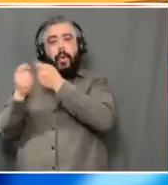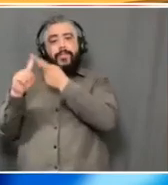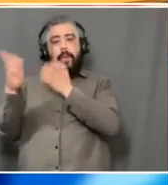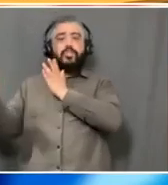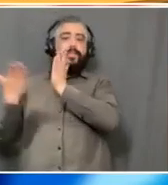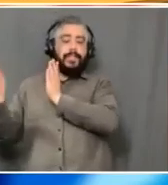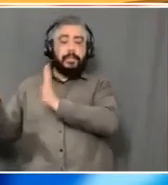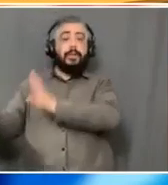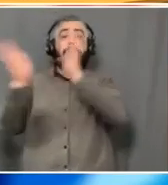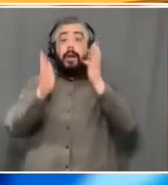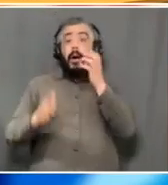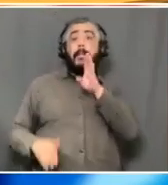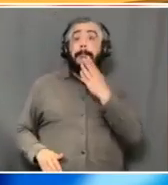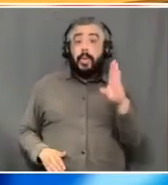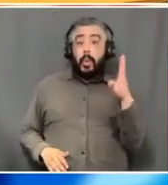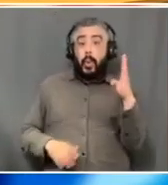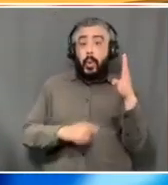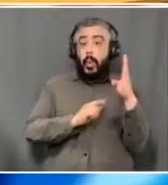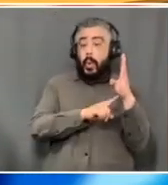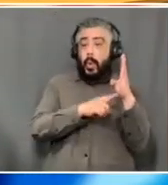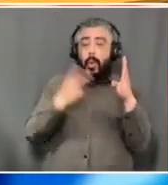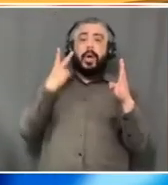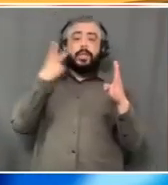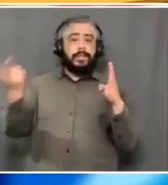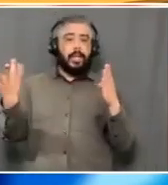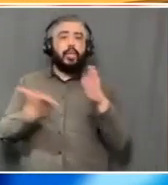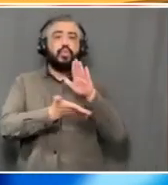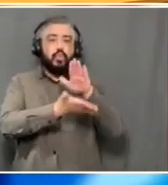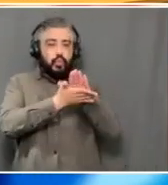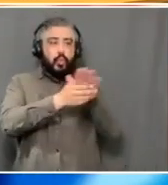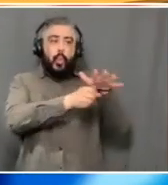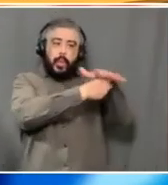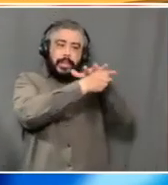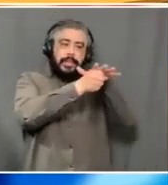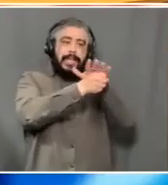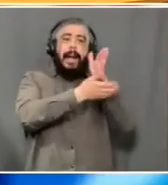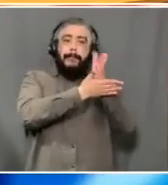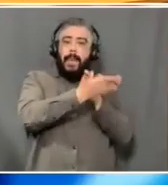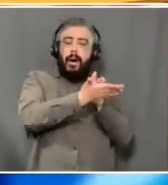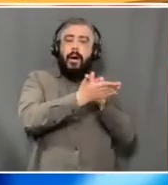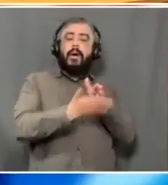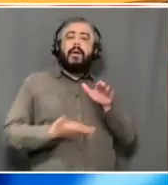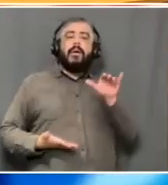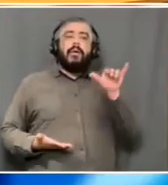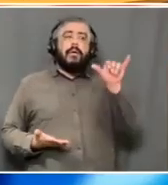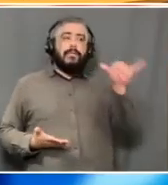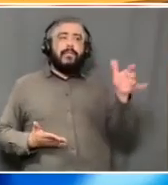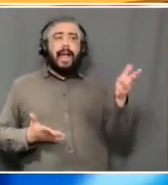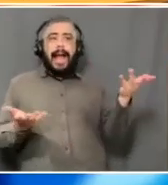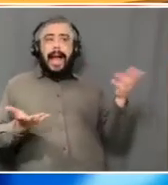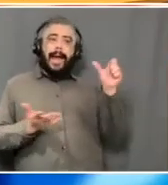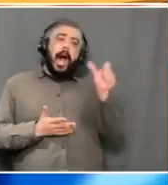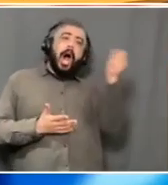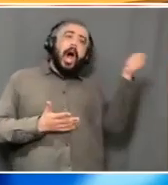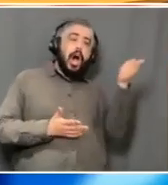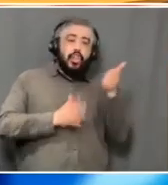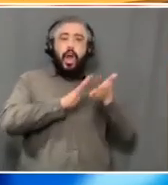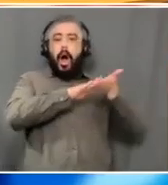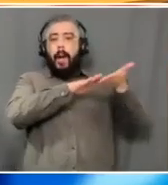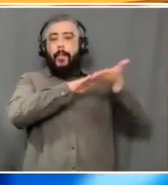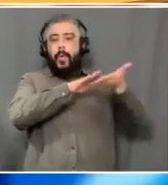then in the blue, you'll see the school site portion of these other operating